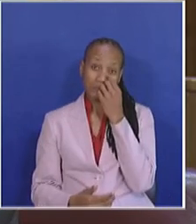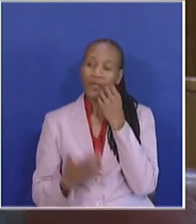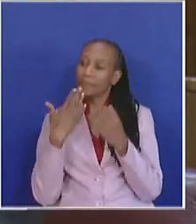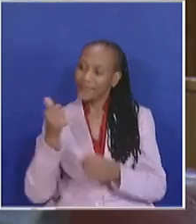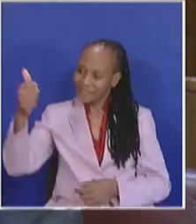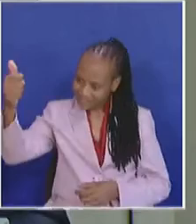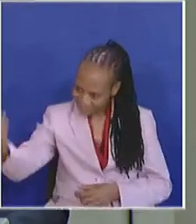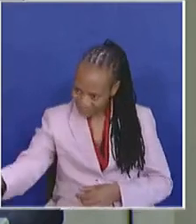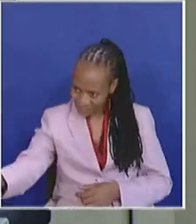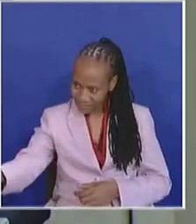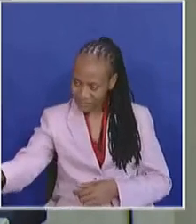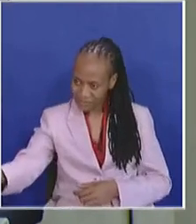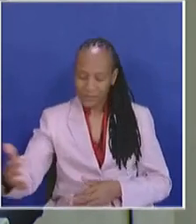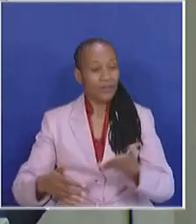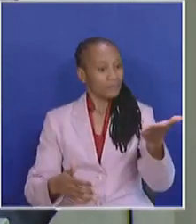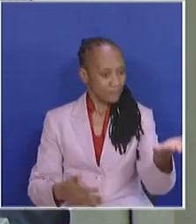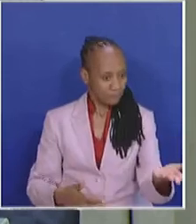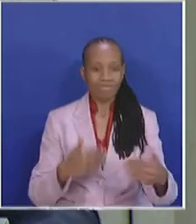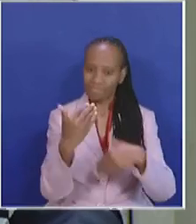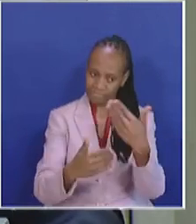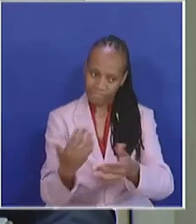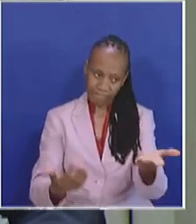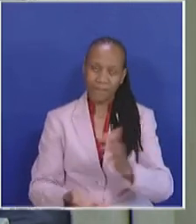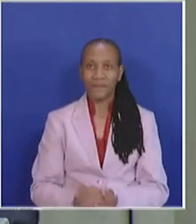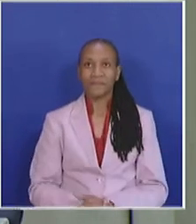seat, Honorable Esak. Honorable Muhai, please proceed.